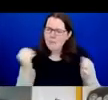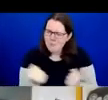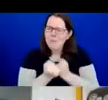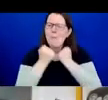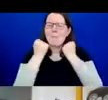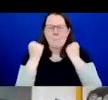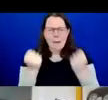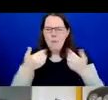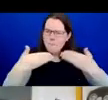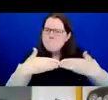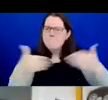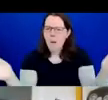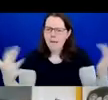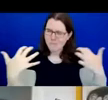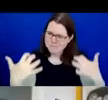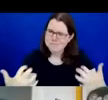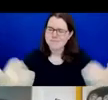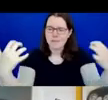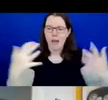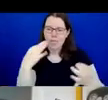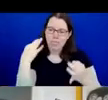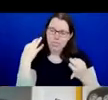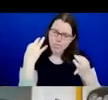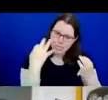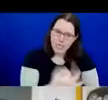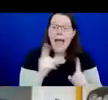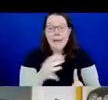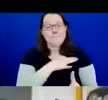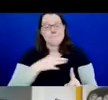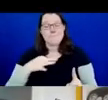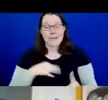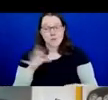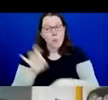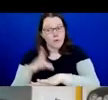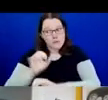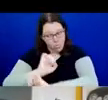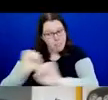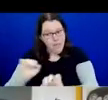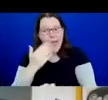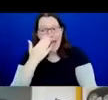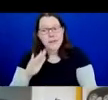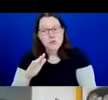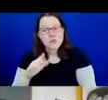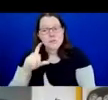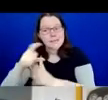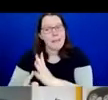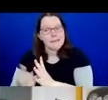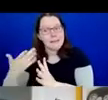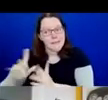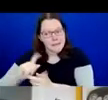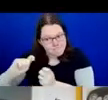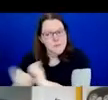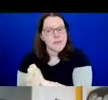and indeed medical professionals in rethinking our negative attitudes towards disability, but helped to set